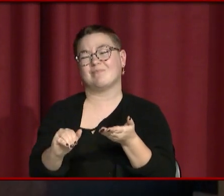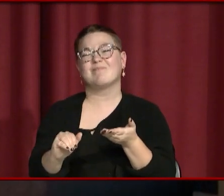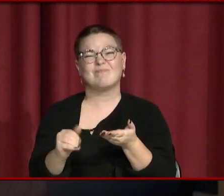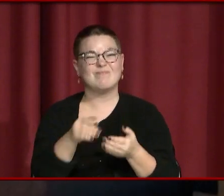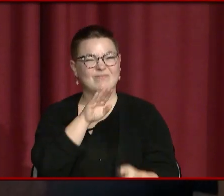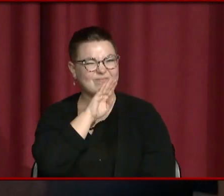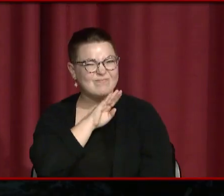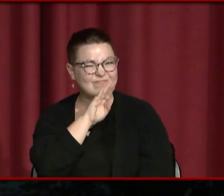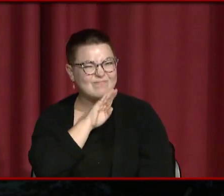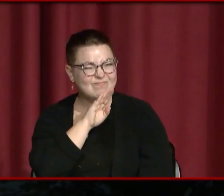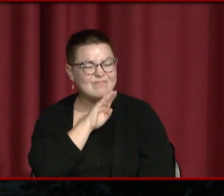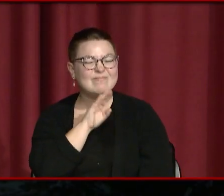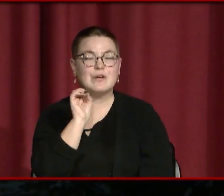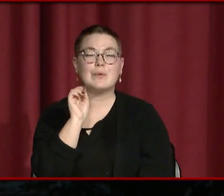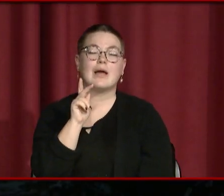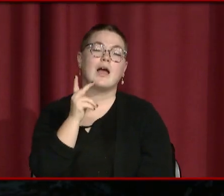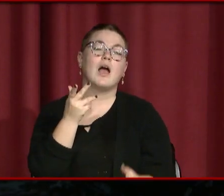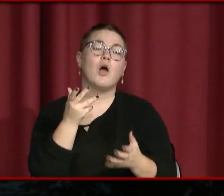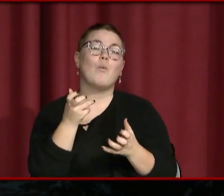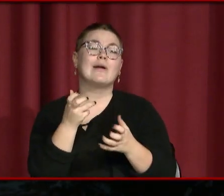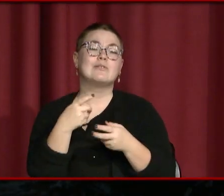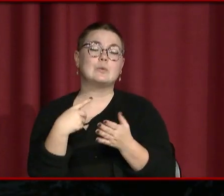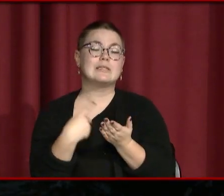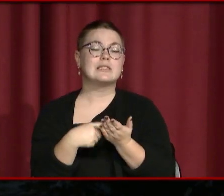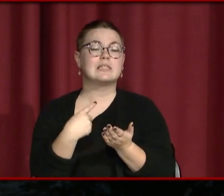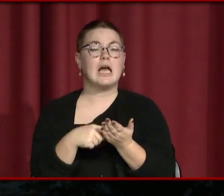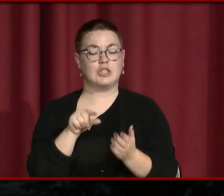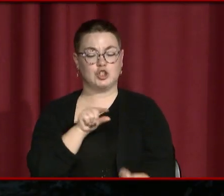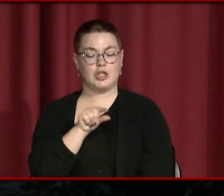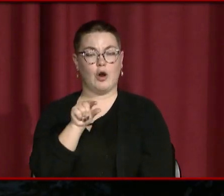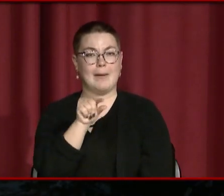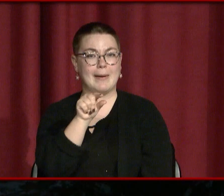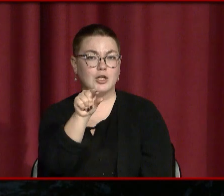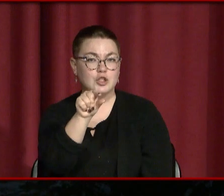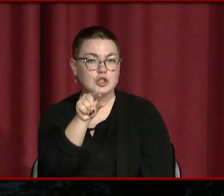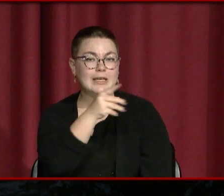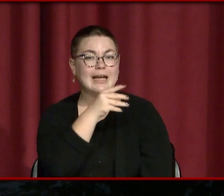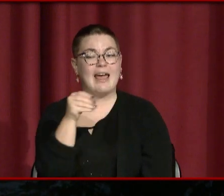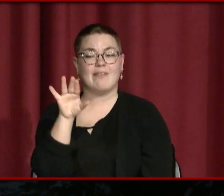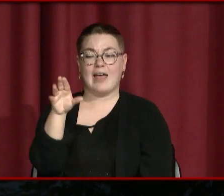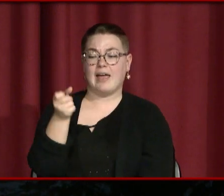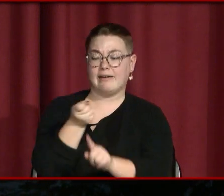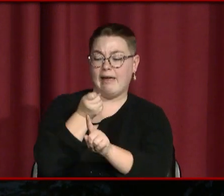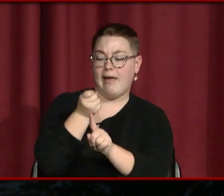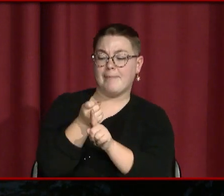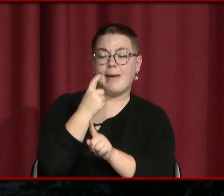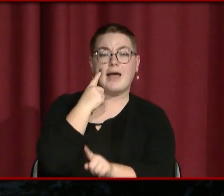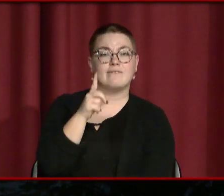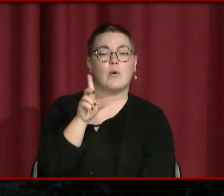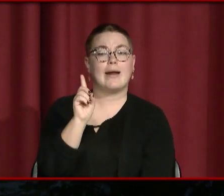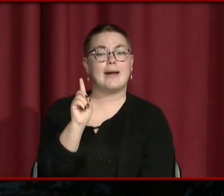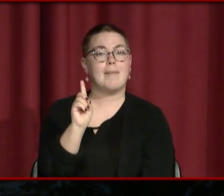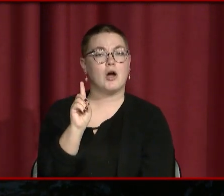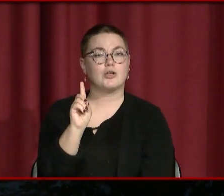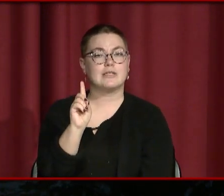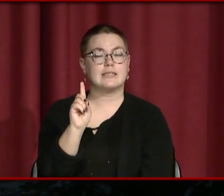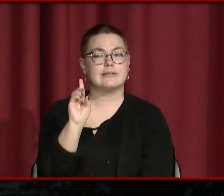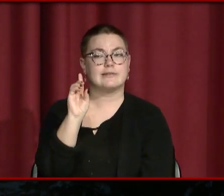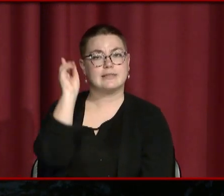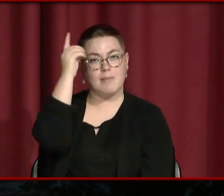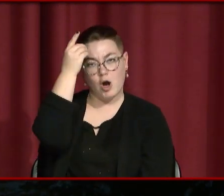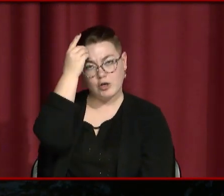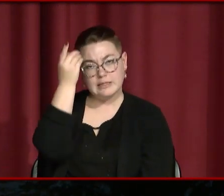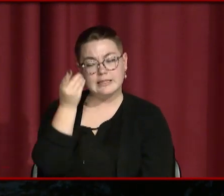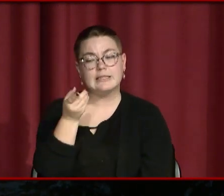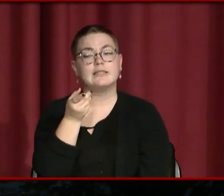So let's talk for a minute about gerrymandering and its effect on democracy. Sure. From your perspective, is there any